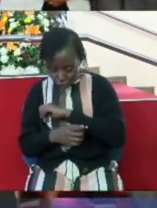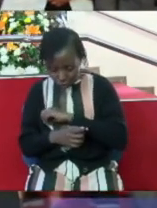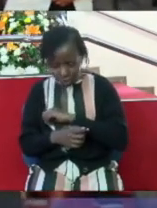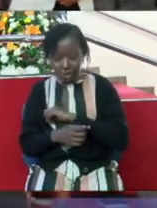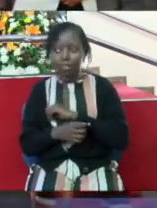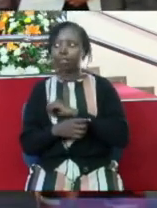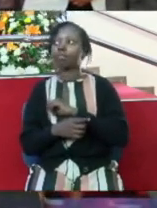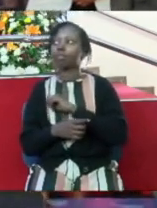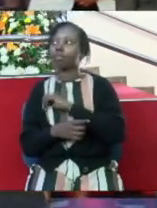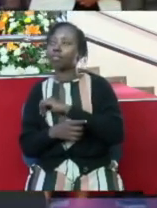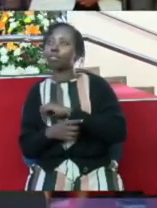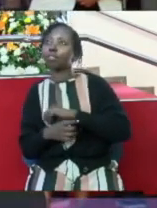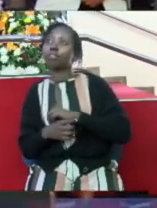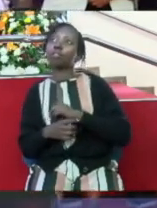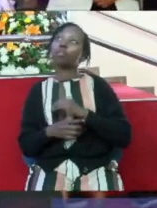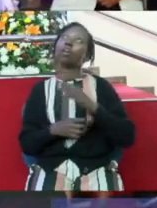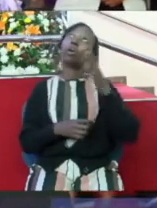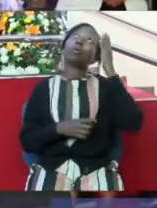nipungue,